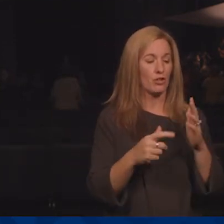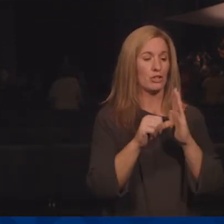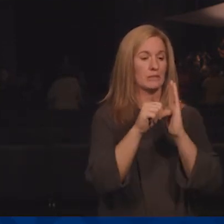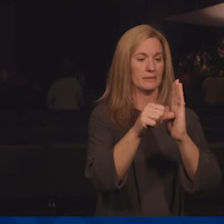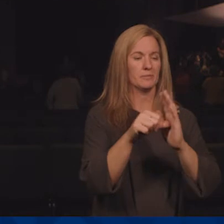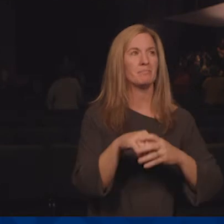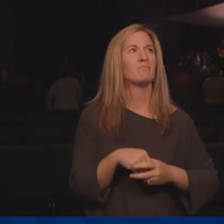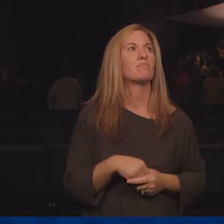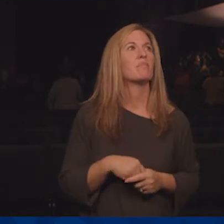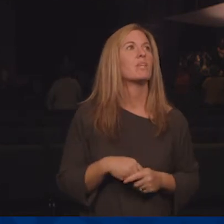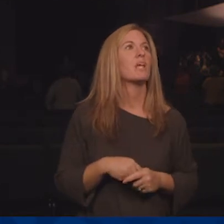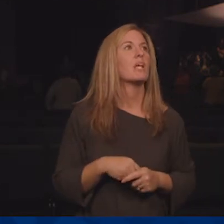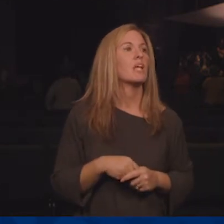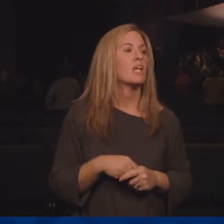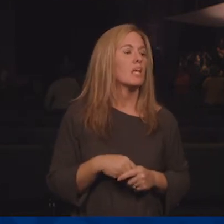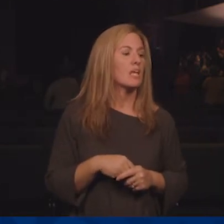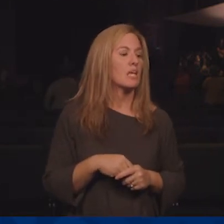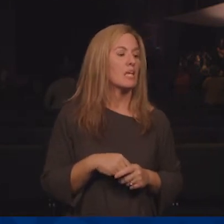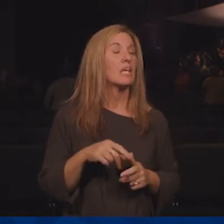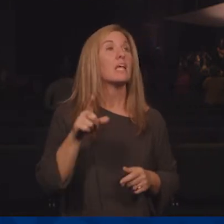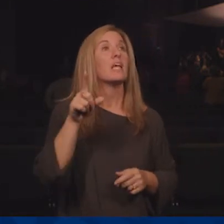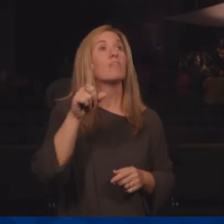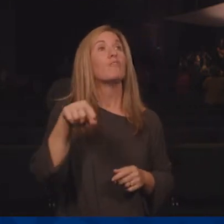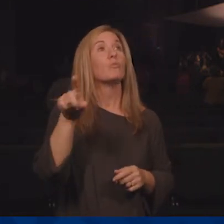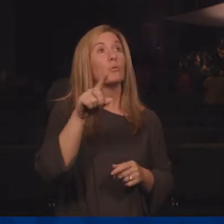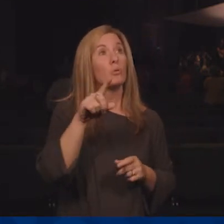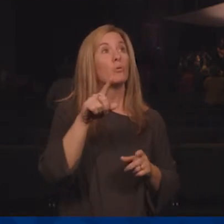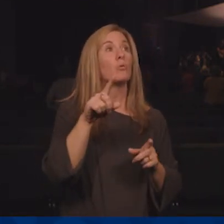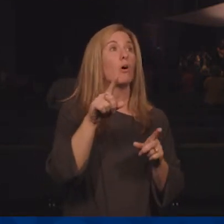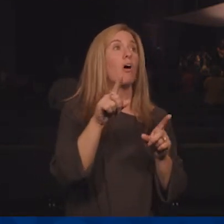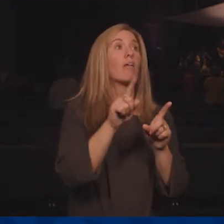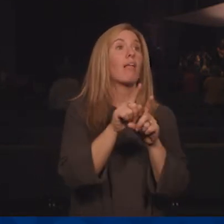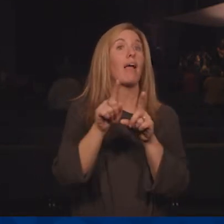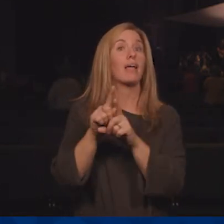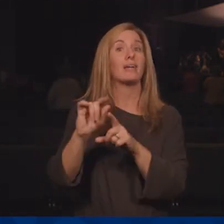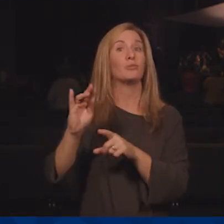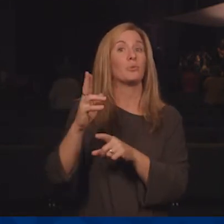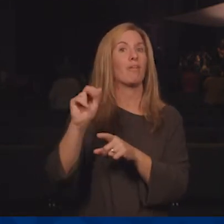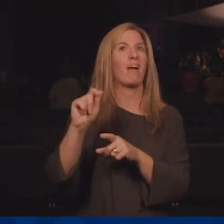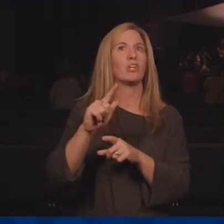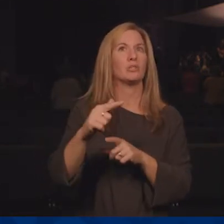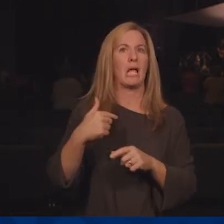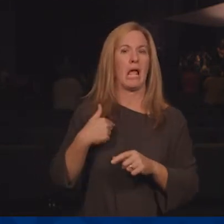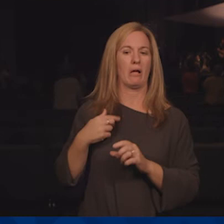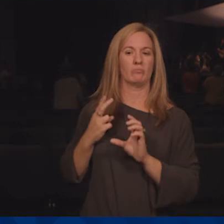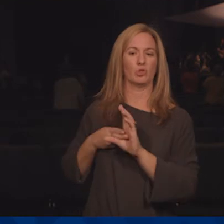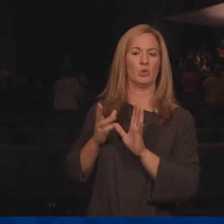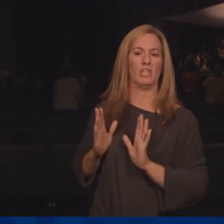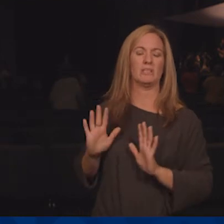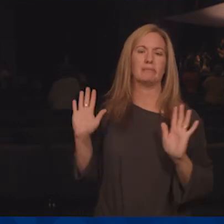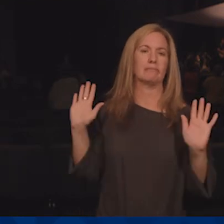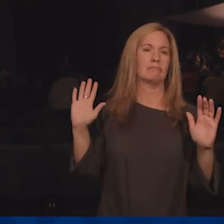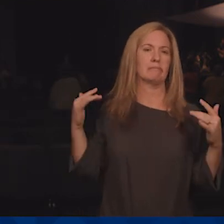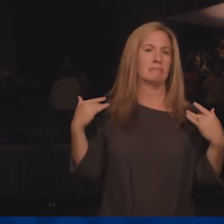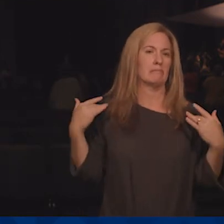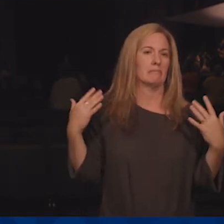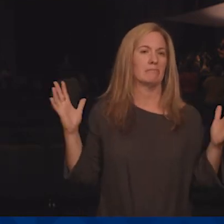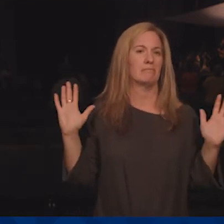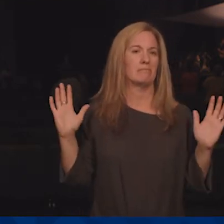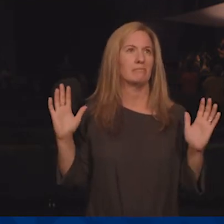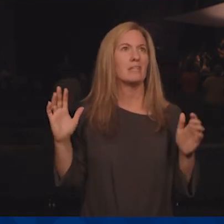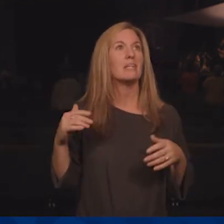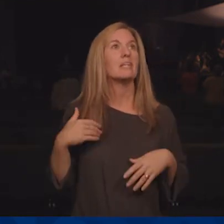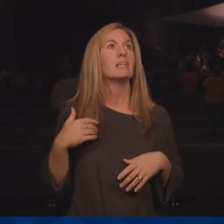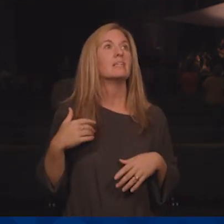is that if you are like Julia, you're not a joiner, maybe you're one of our small group leaders and you've like plugged your ears, like our small group's